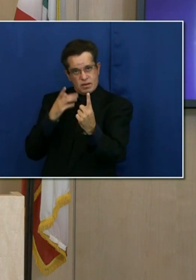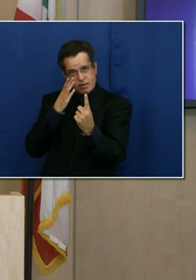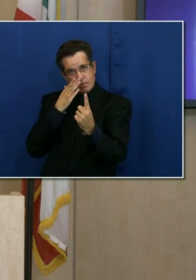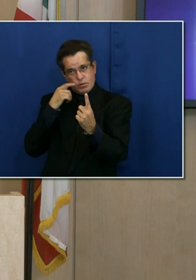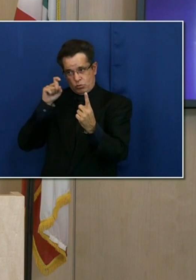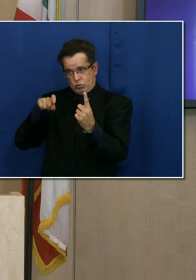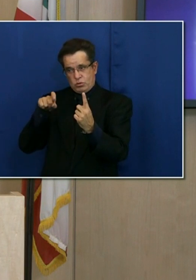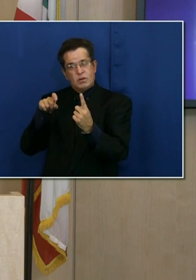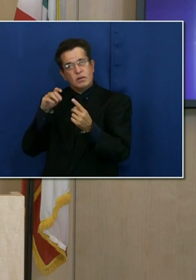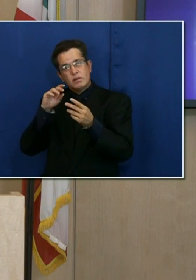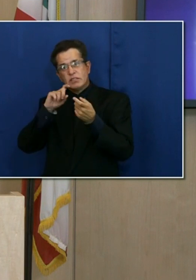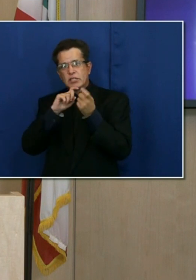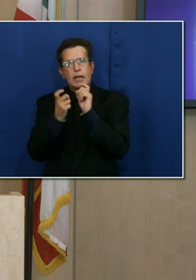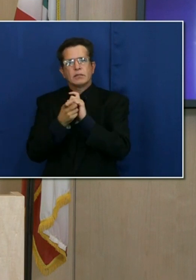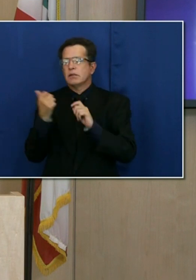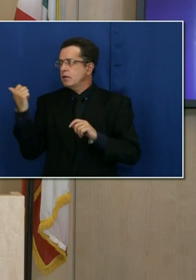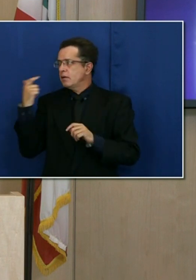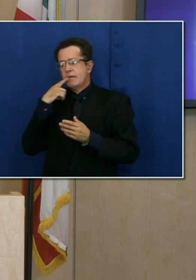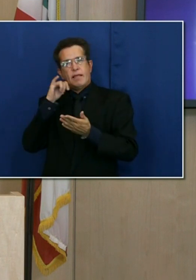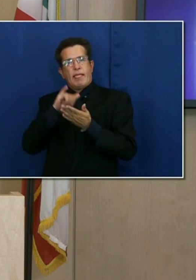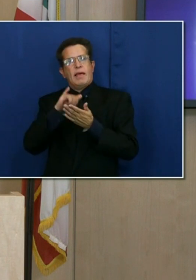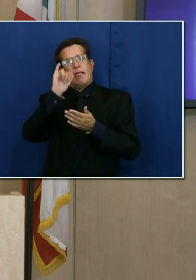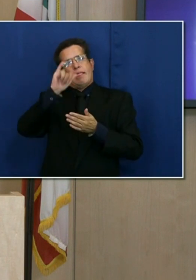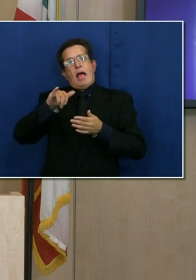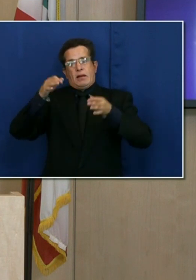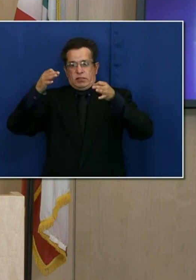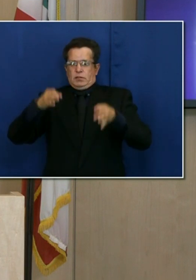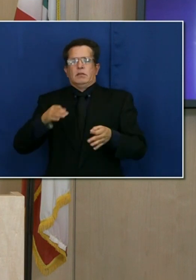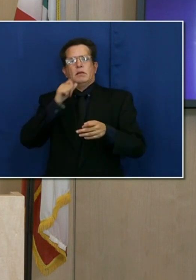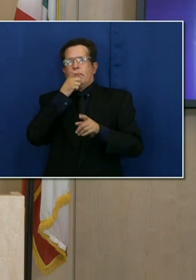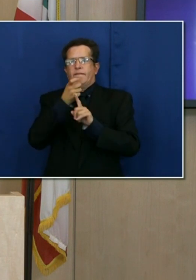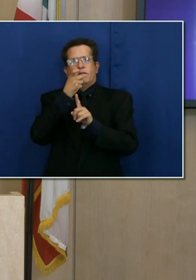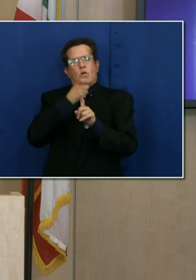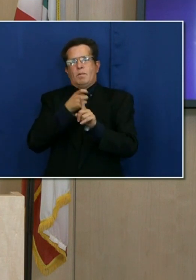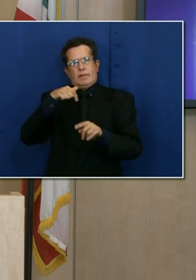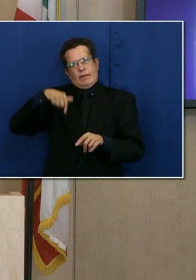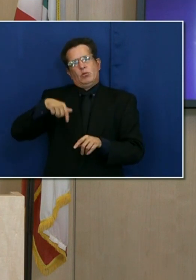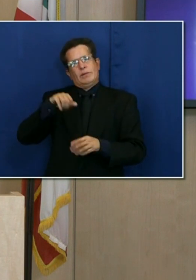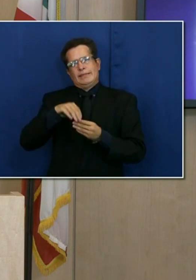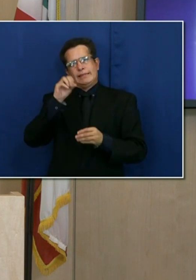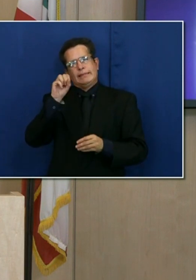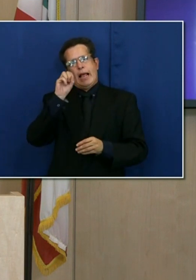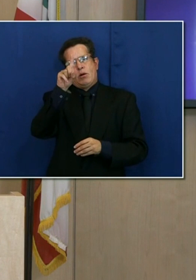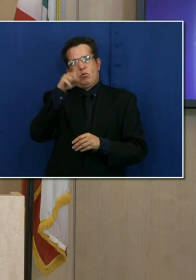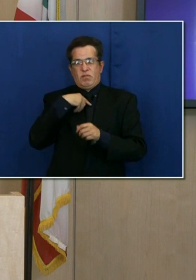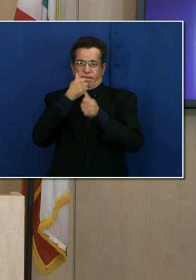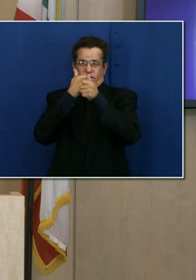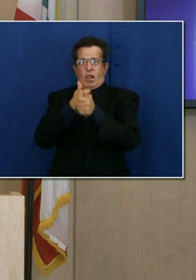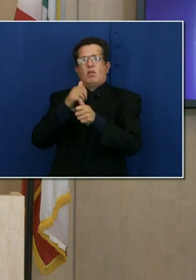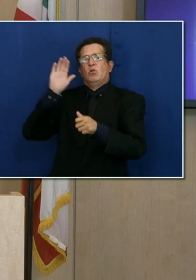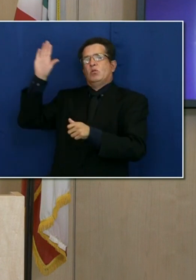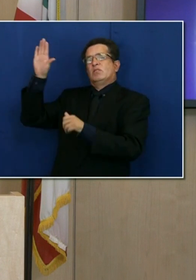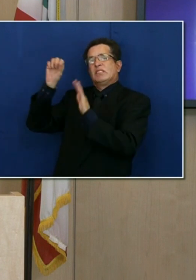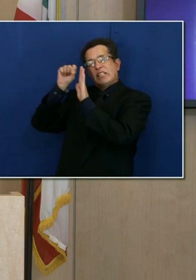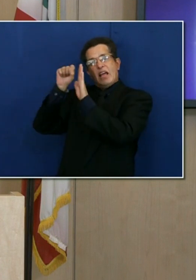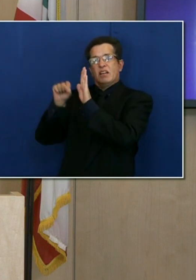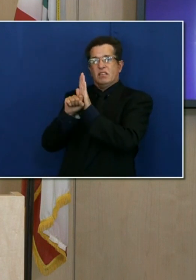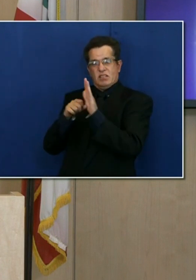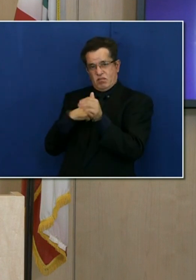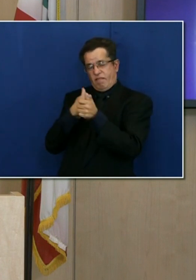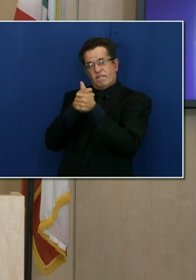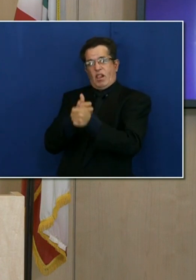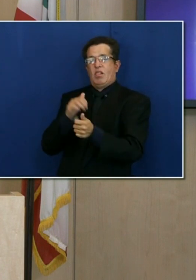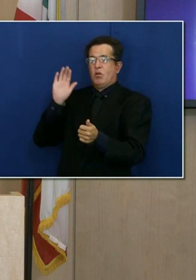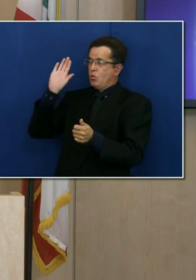definition for an outbreak is not made by San Diego State. That is a definition that we get from the state, and also